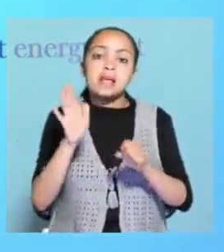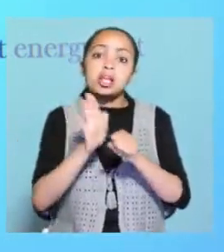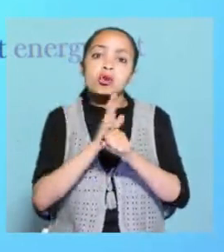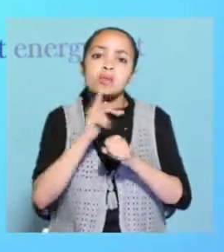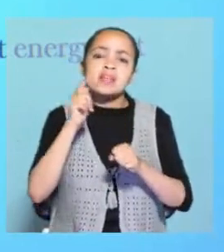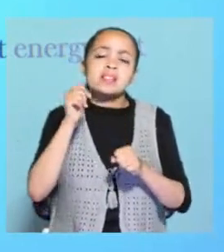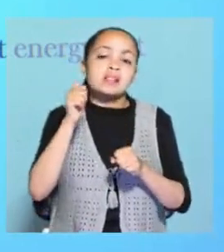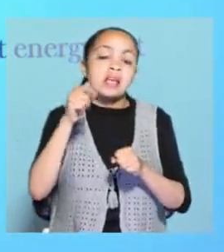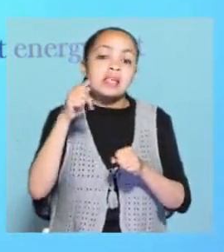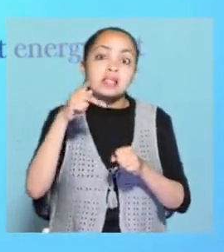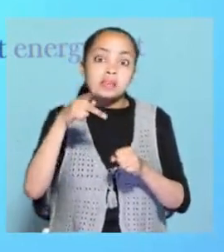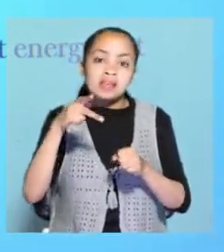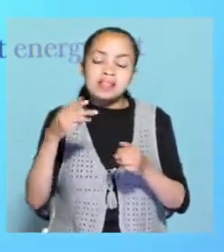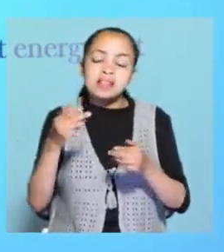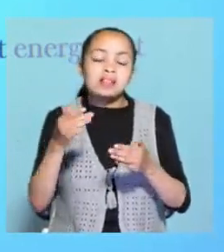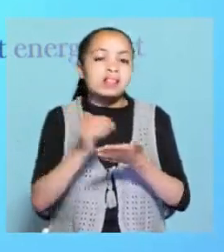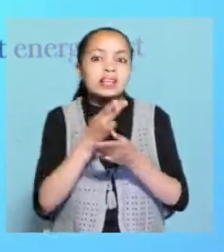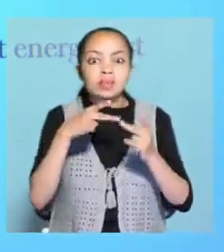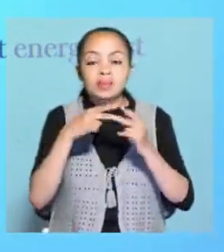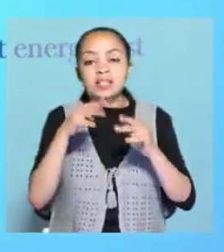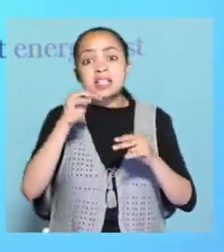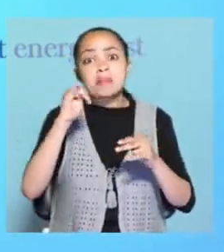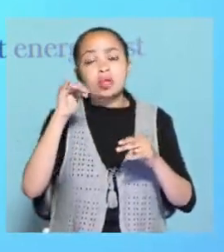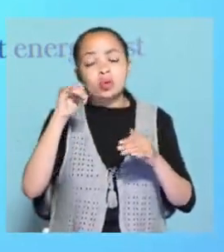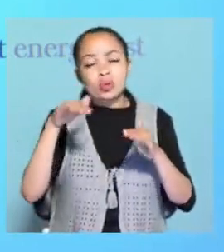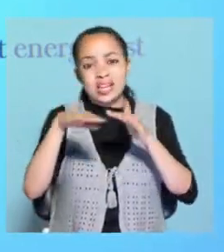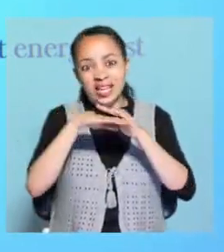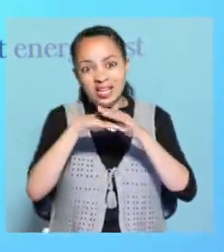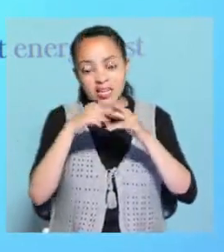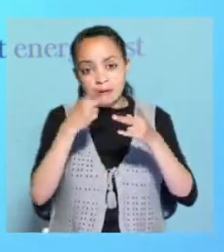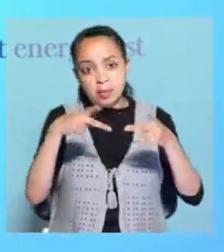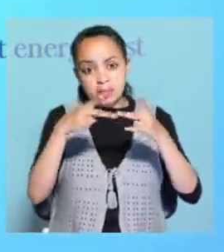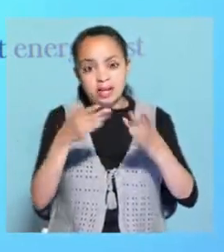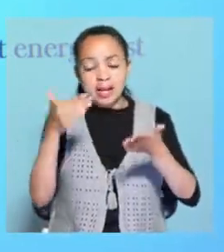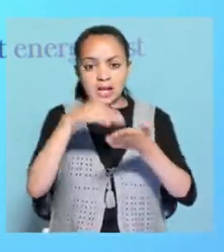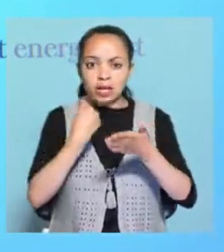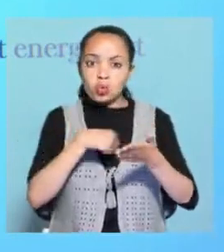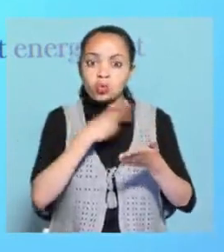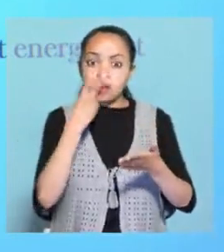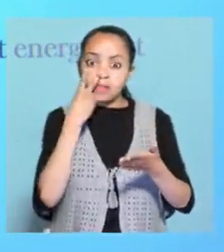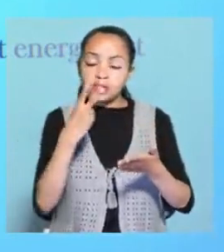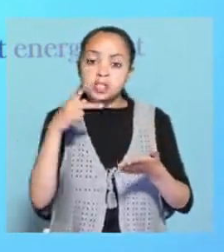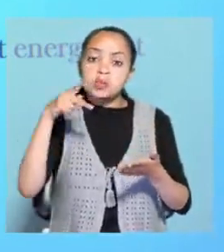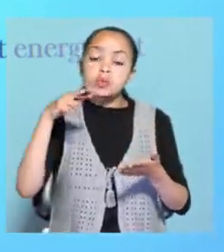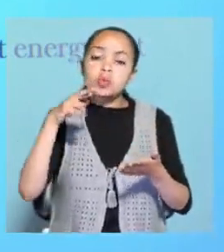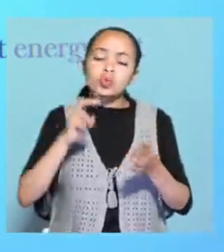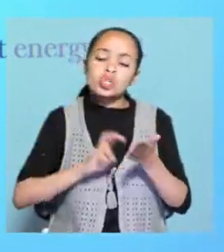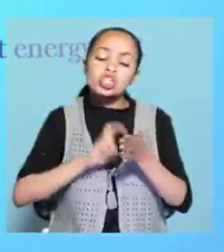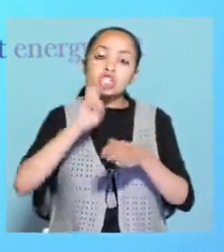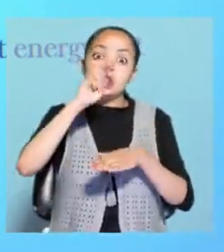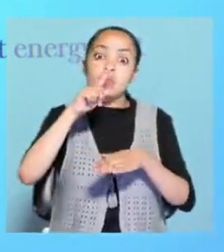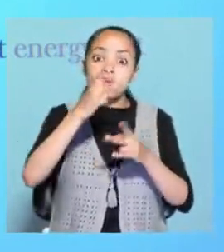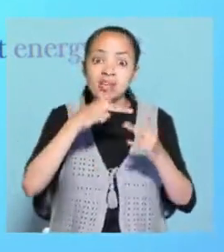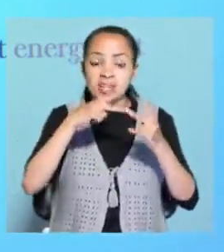which takes place in mitochondrial inner membrane. And again, we have seen when proton jumps from